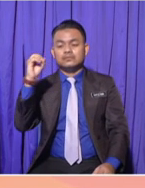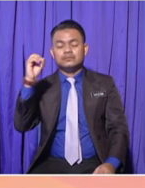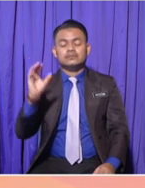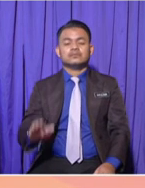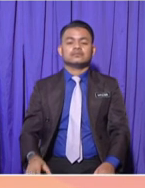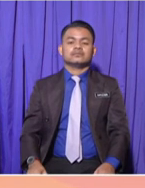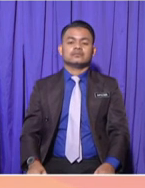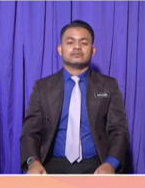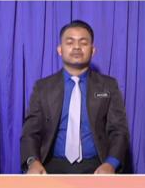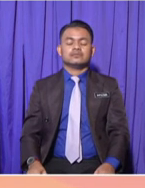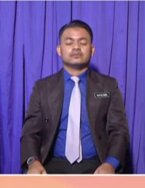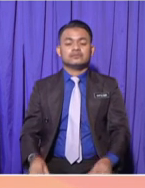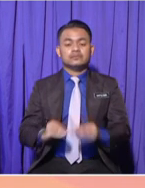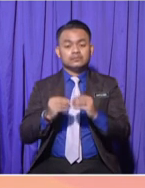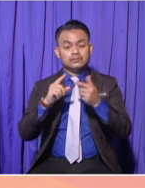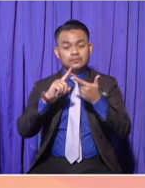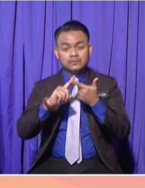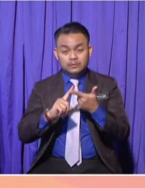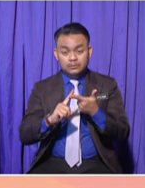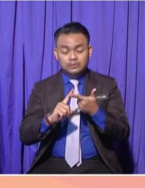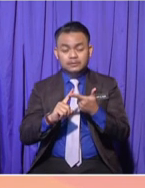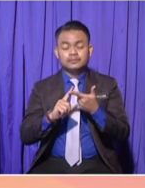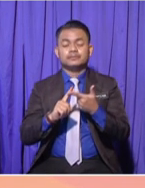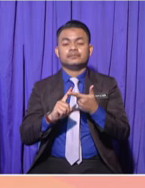The second number is